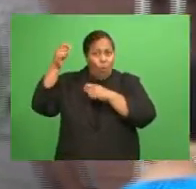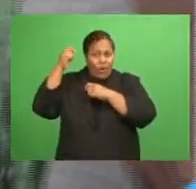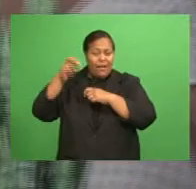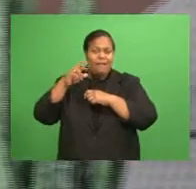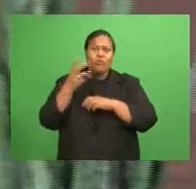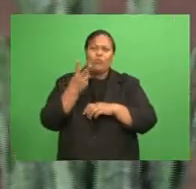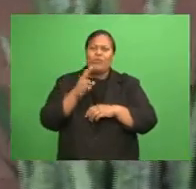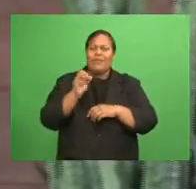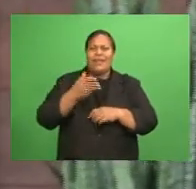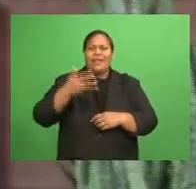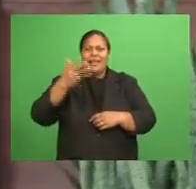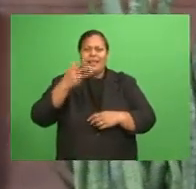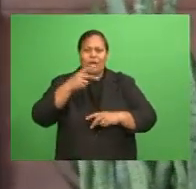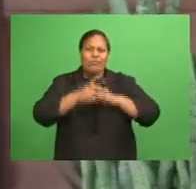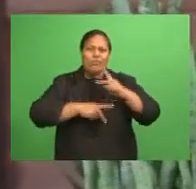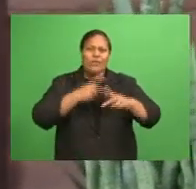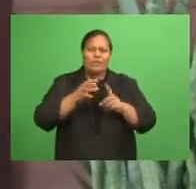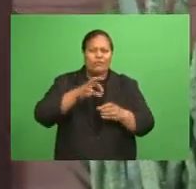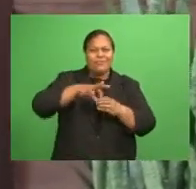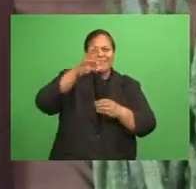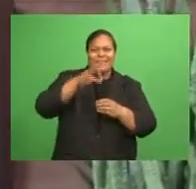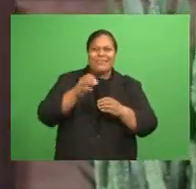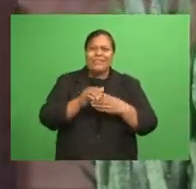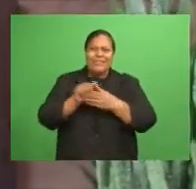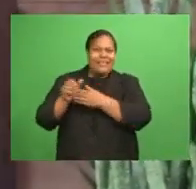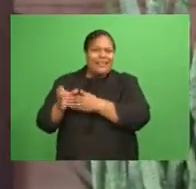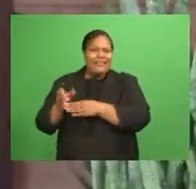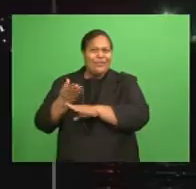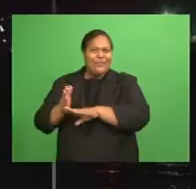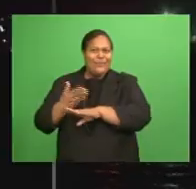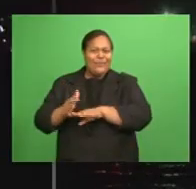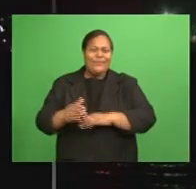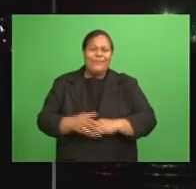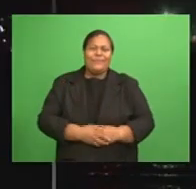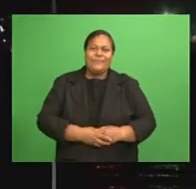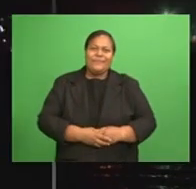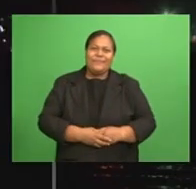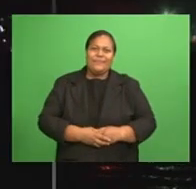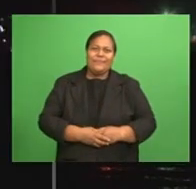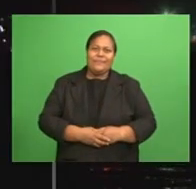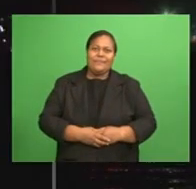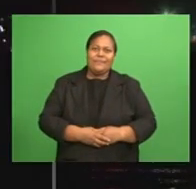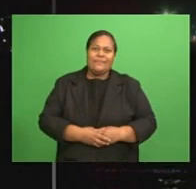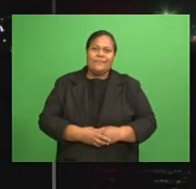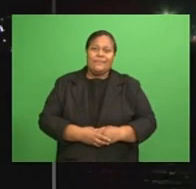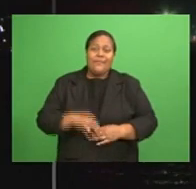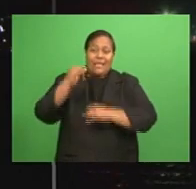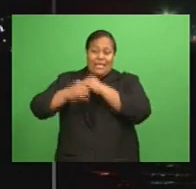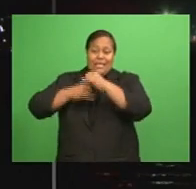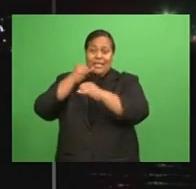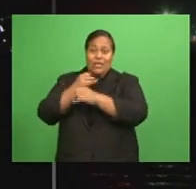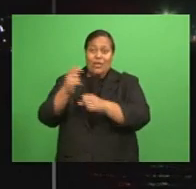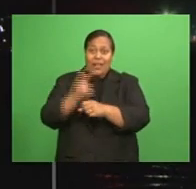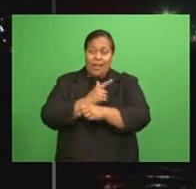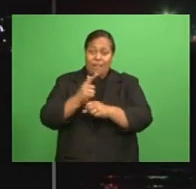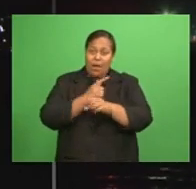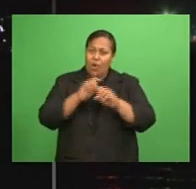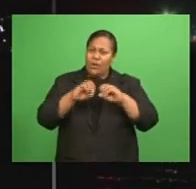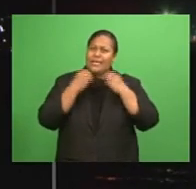for the selection of party leader. Lena Rees, FBC News. The International Labour Organization says